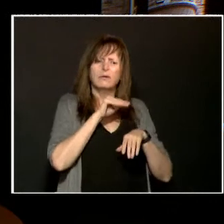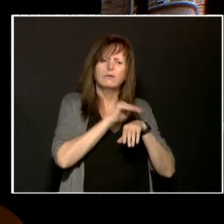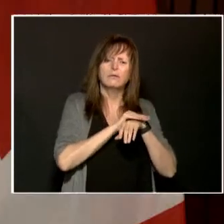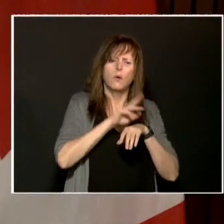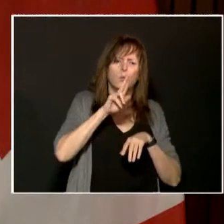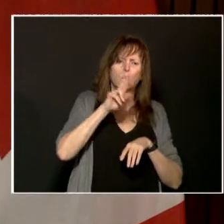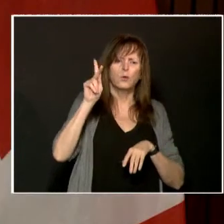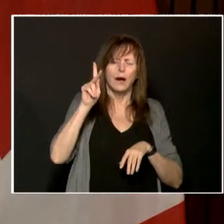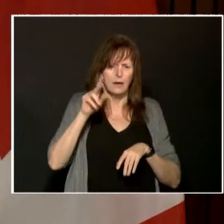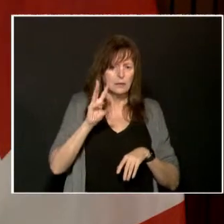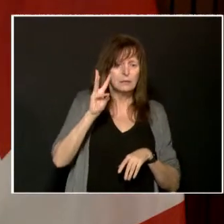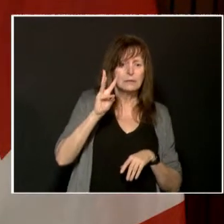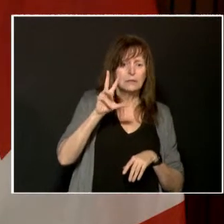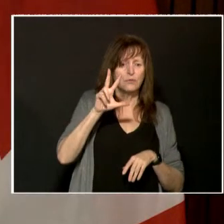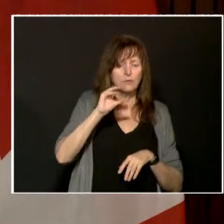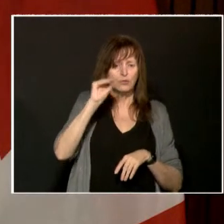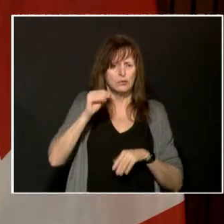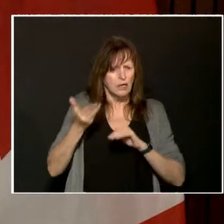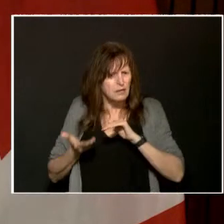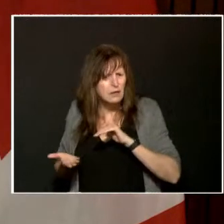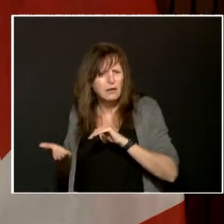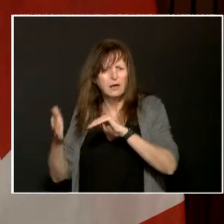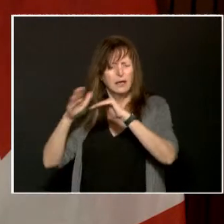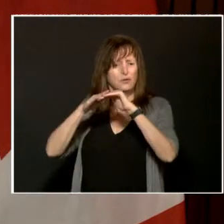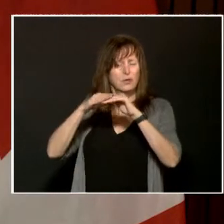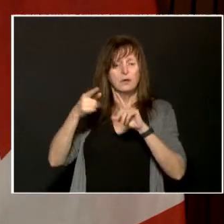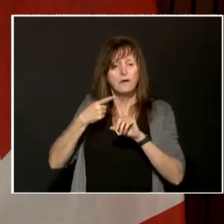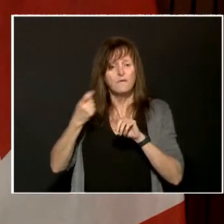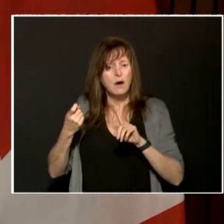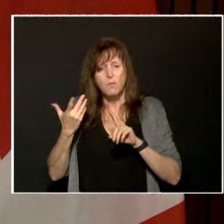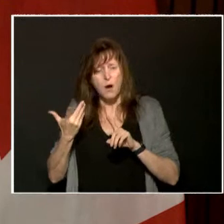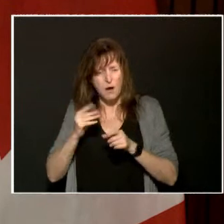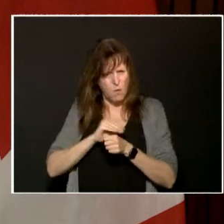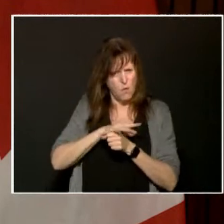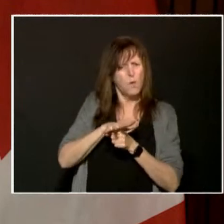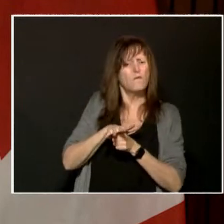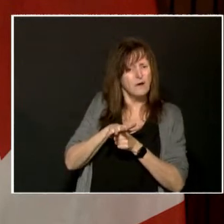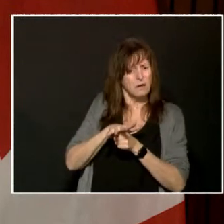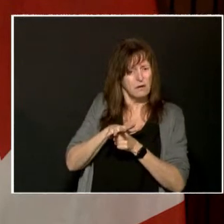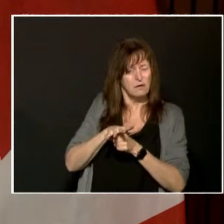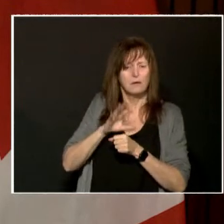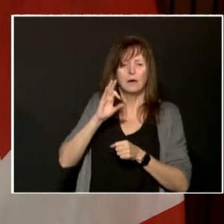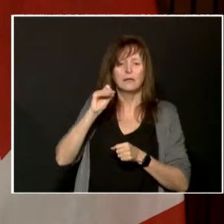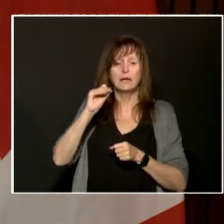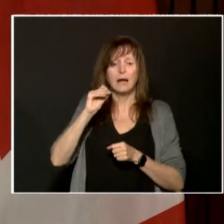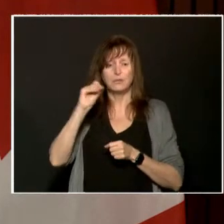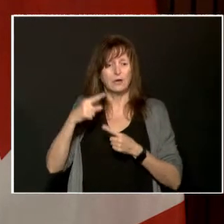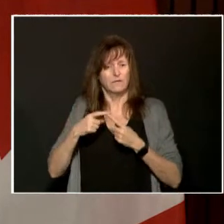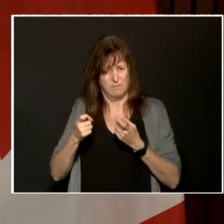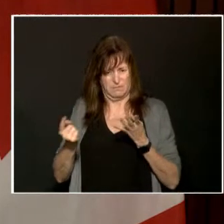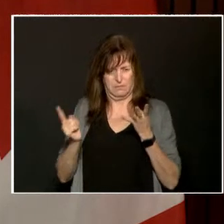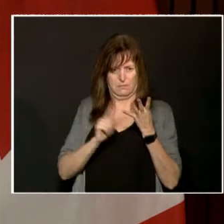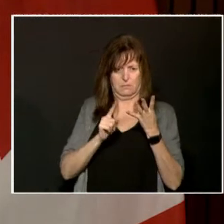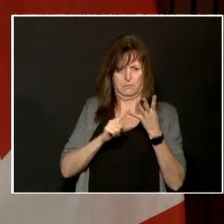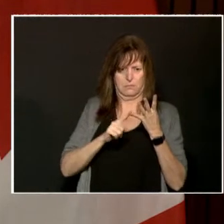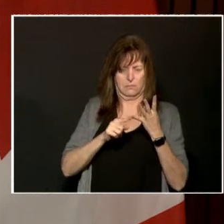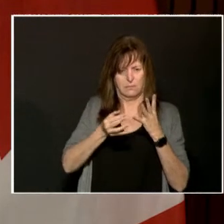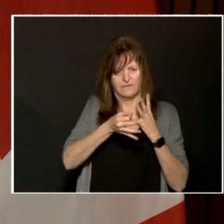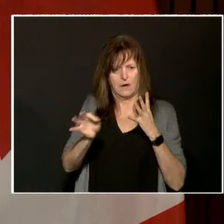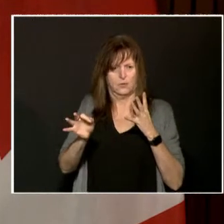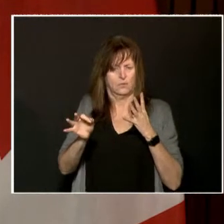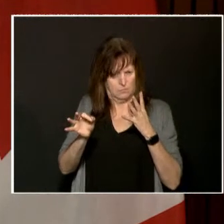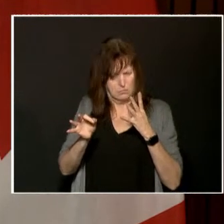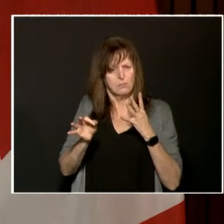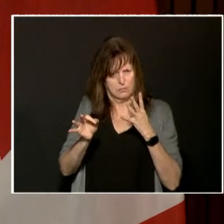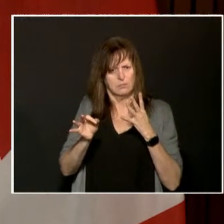last week, or all cases, sorry, which are mostly 90% Delta, and they've gone up to about